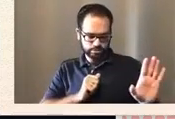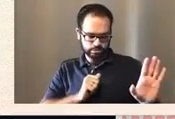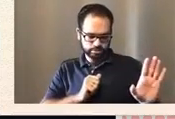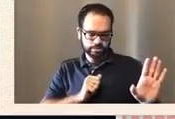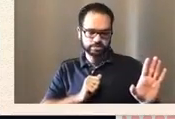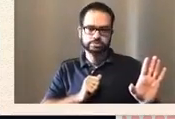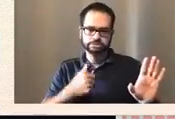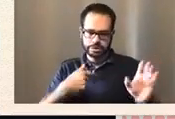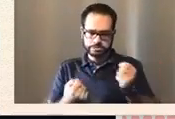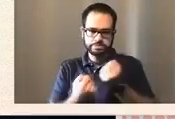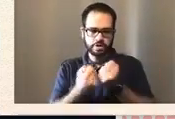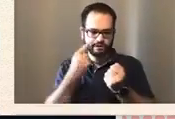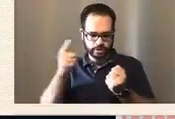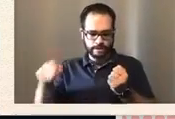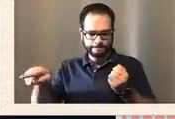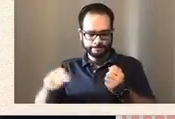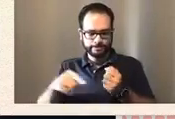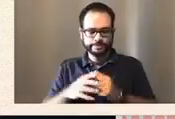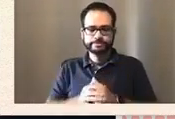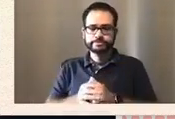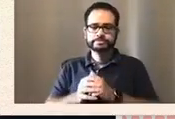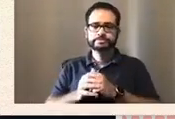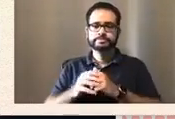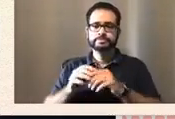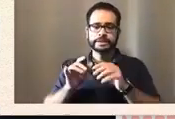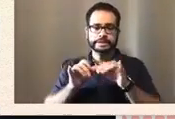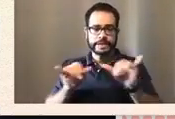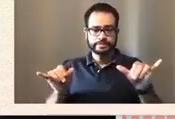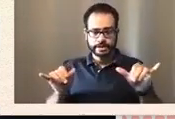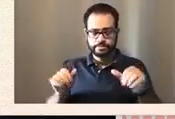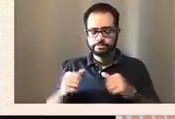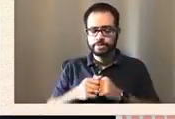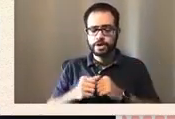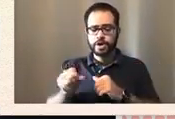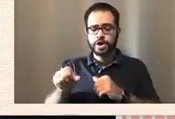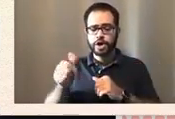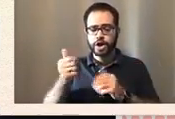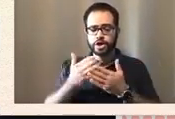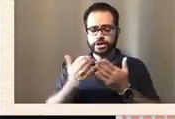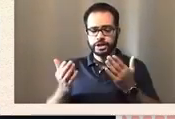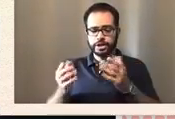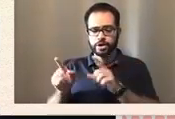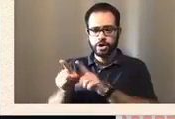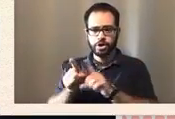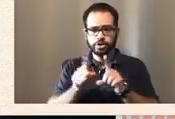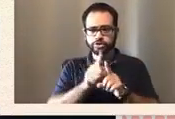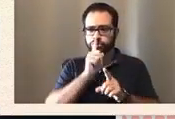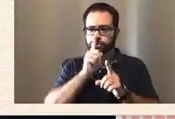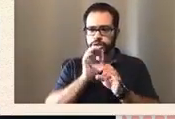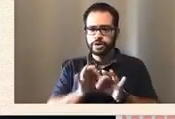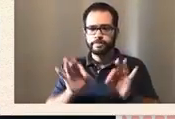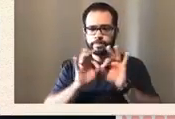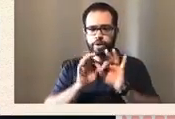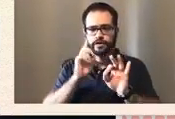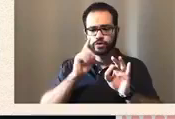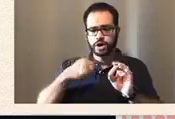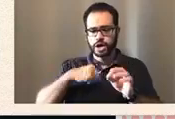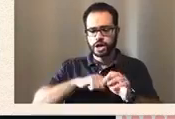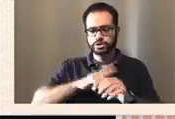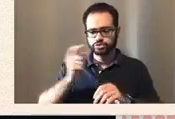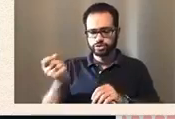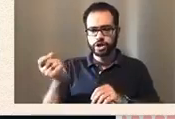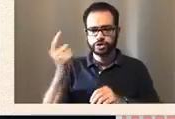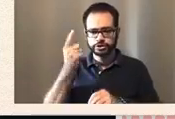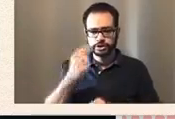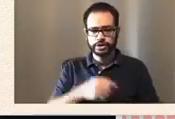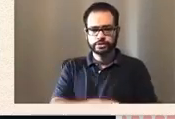At the same time, another thing that is also important for us to understand is that